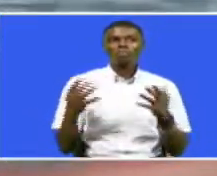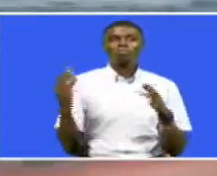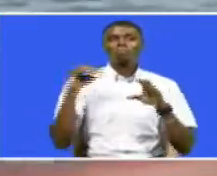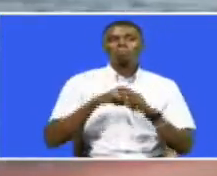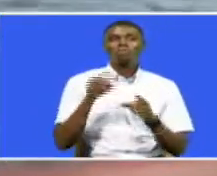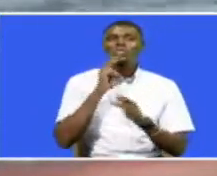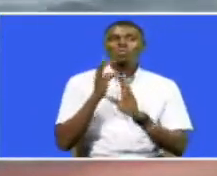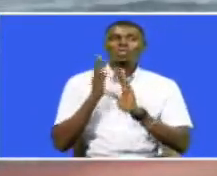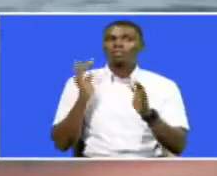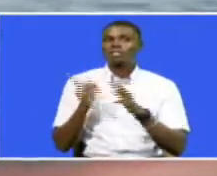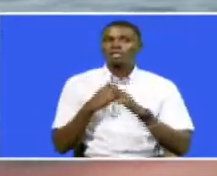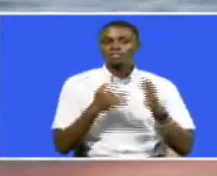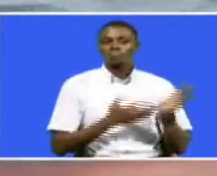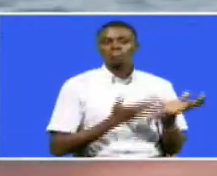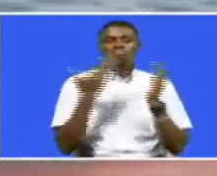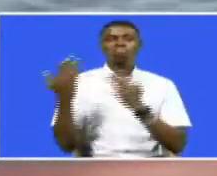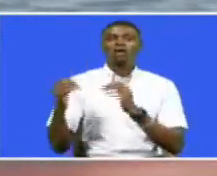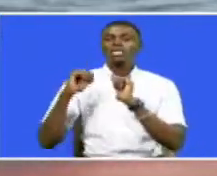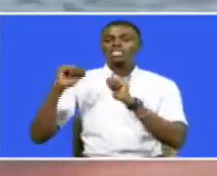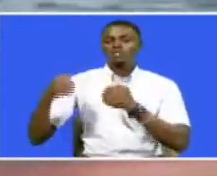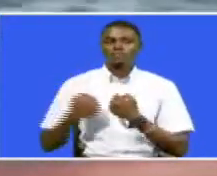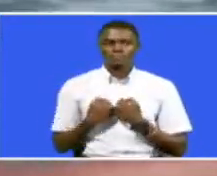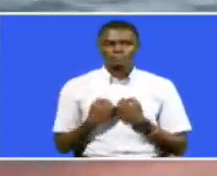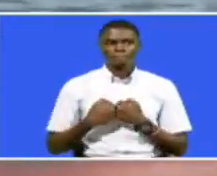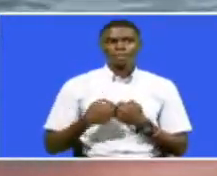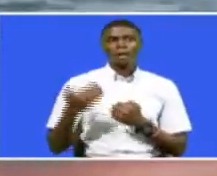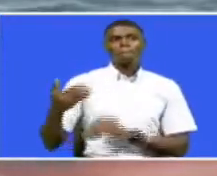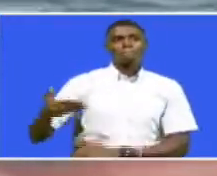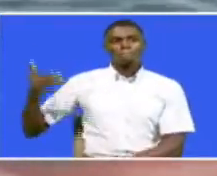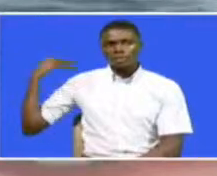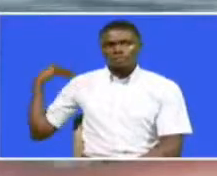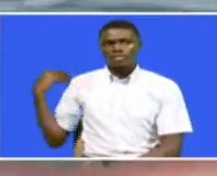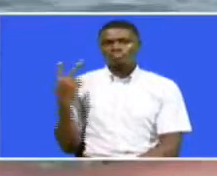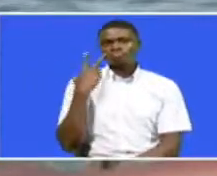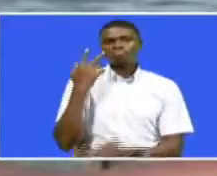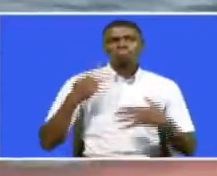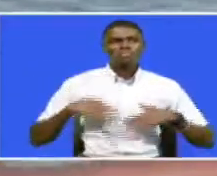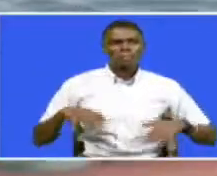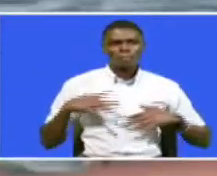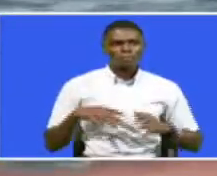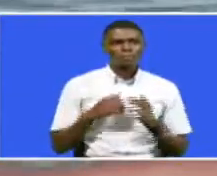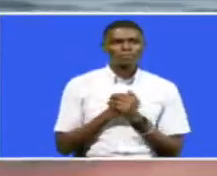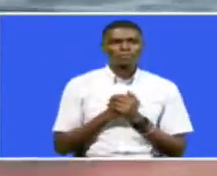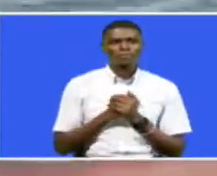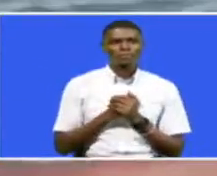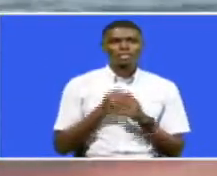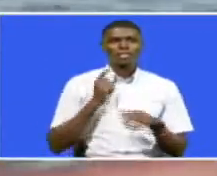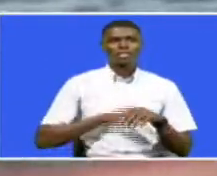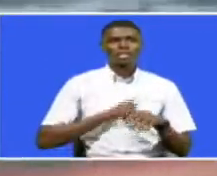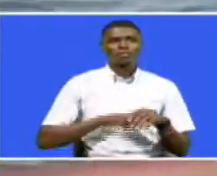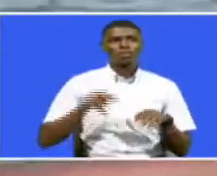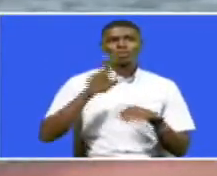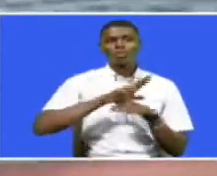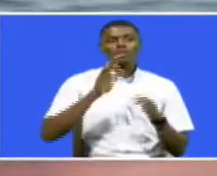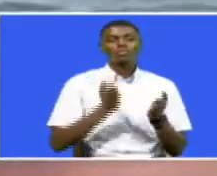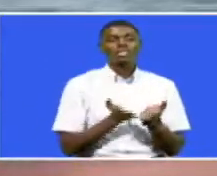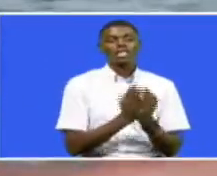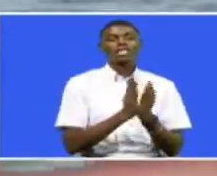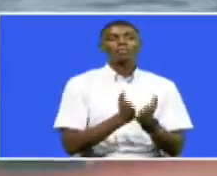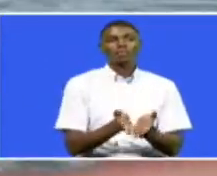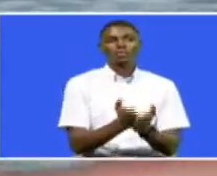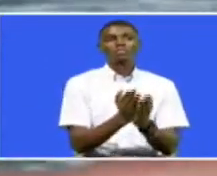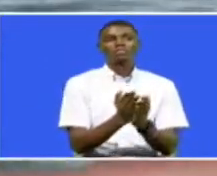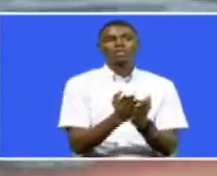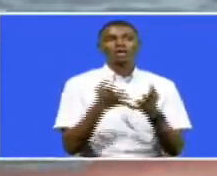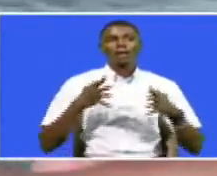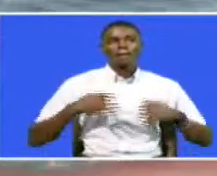on the water bus and they'll be delivered safely. Previously, you'd see people, when they used to use the boats,